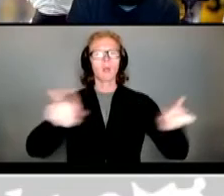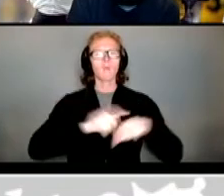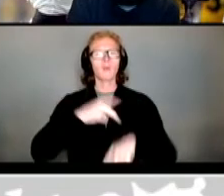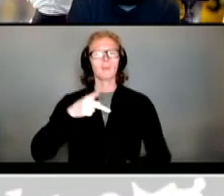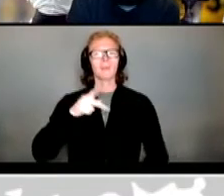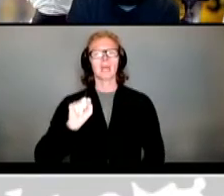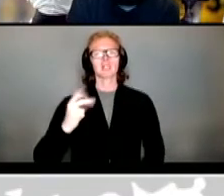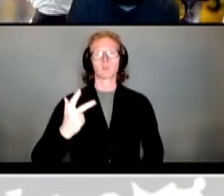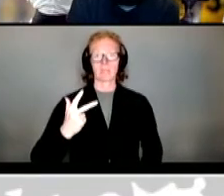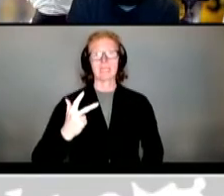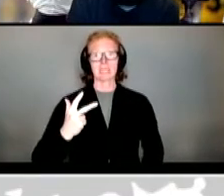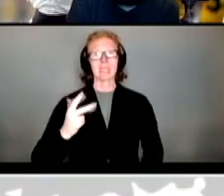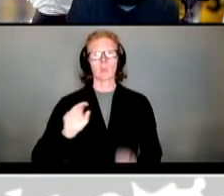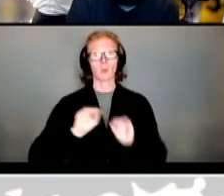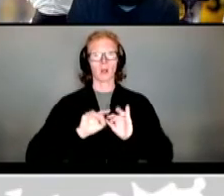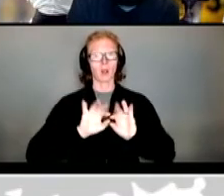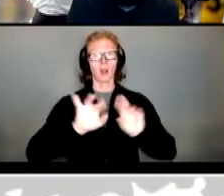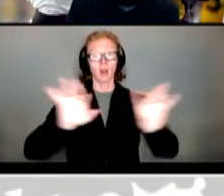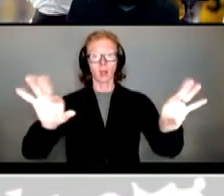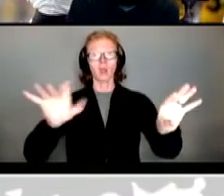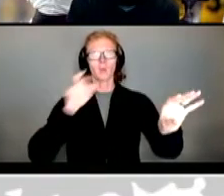at the end of the month,